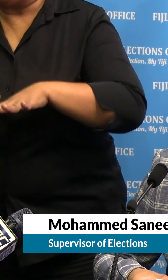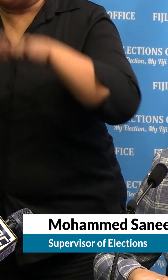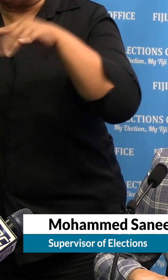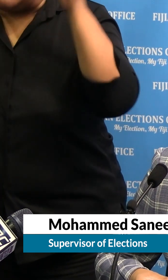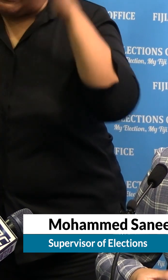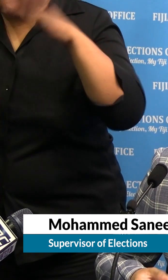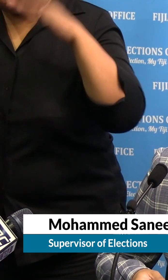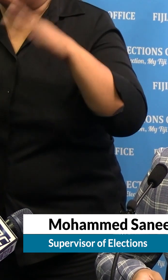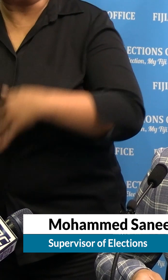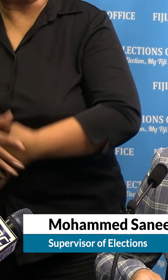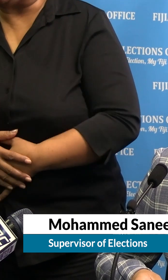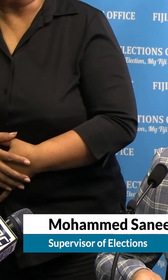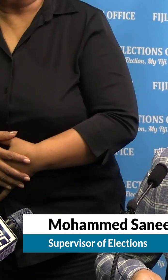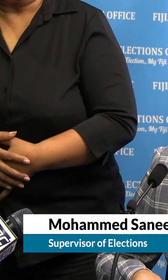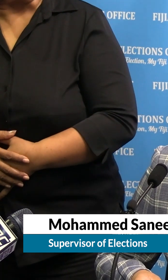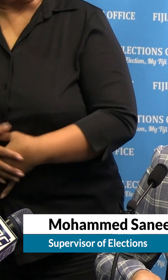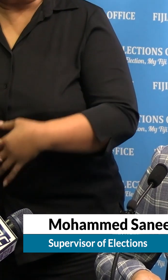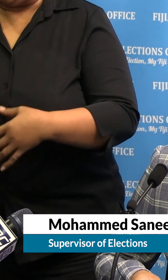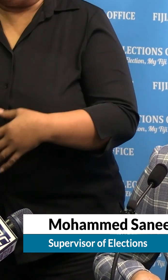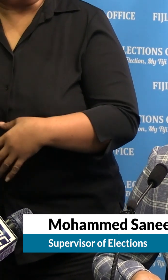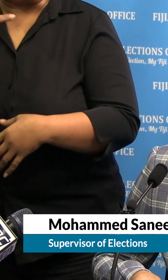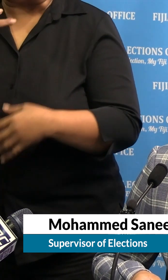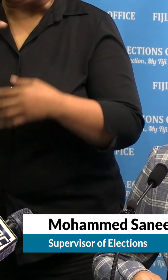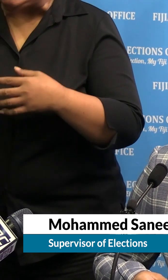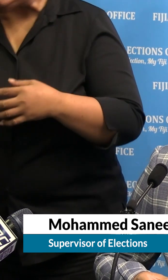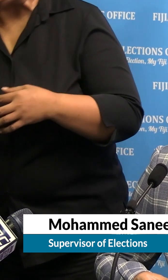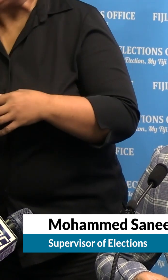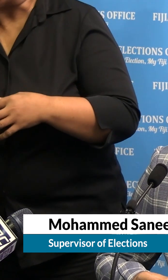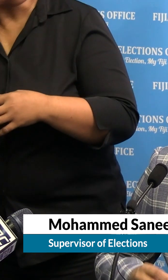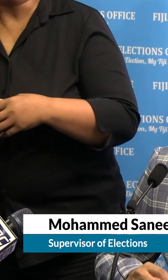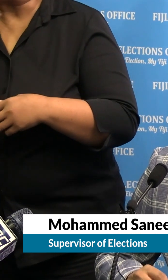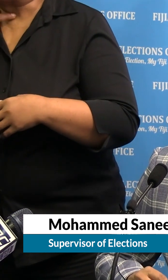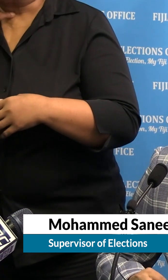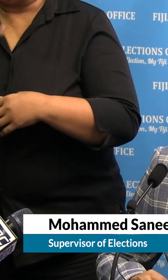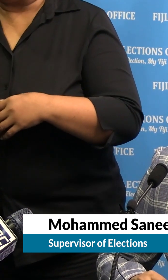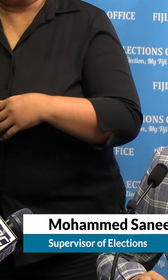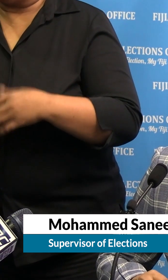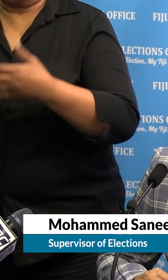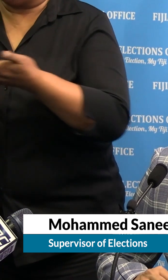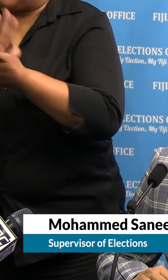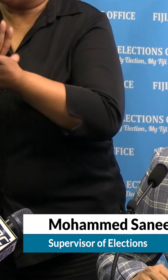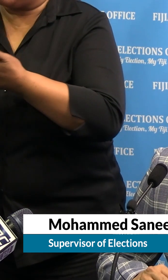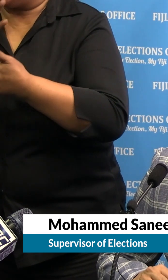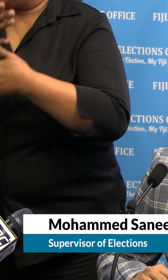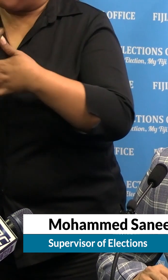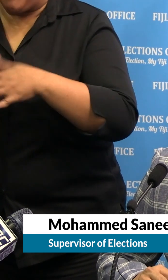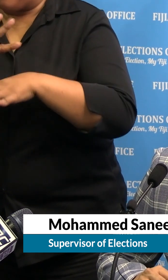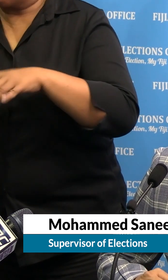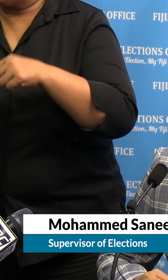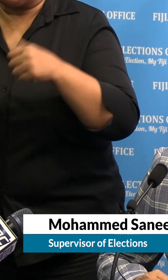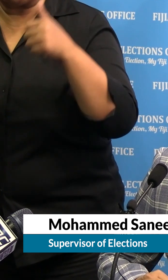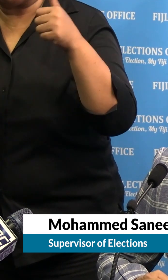that on our Facebook page, but generally all pre-polling happened without any